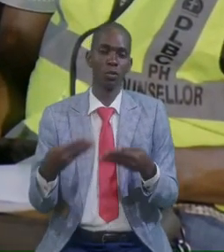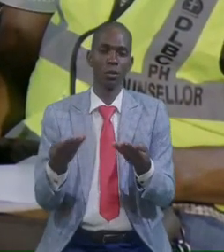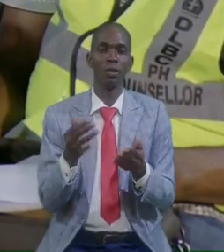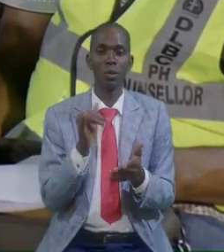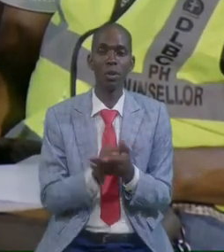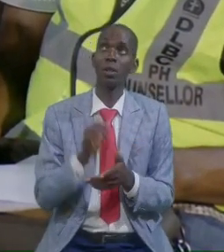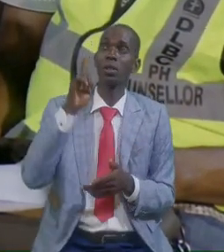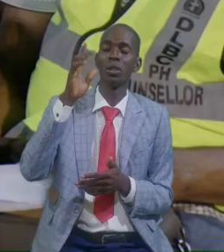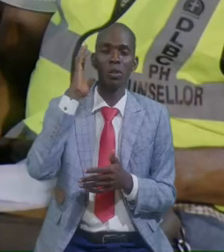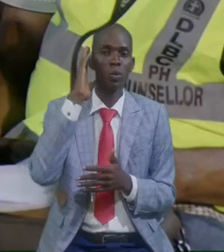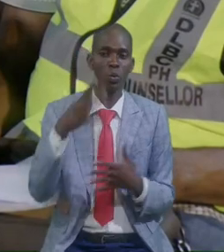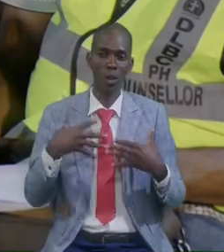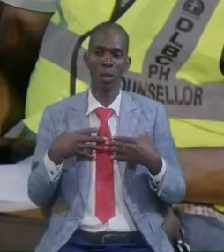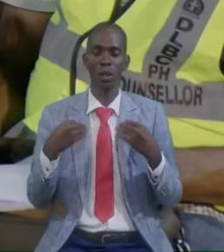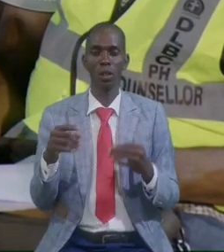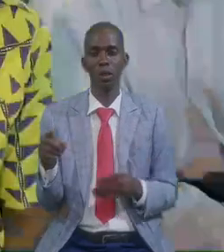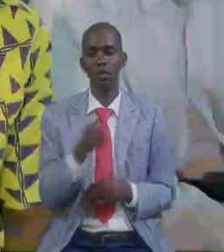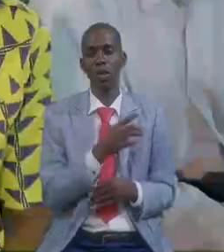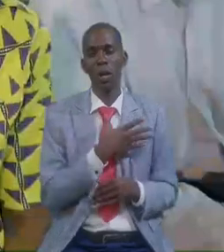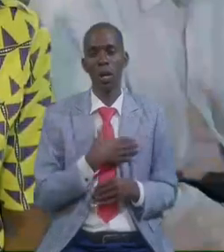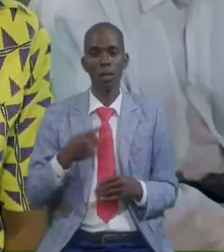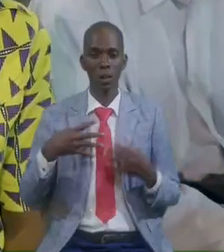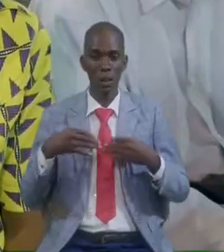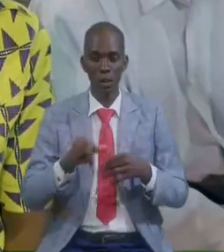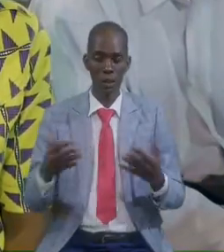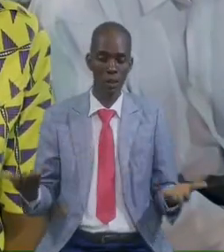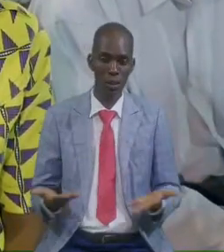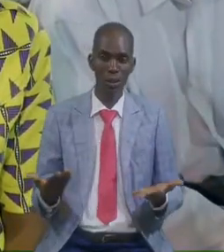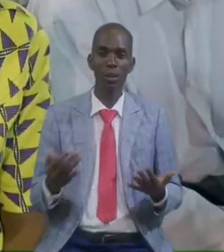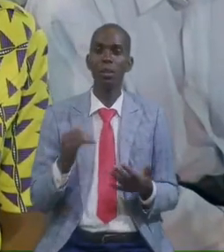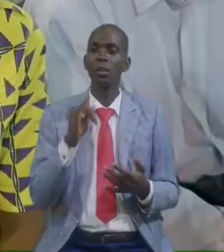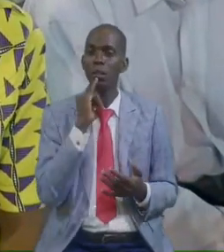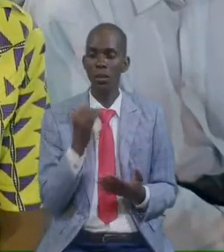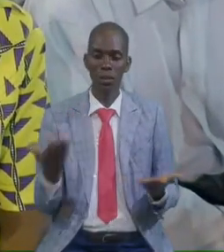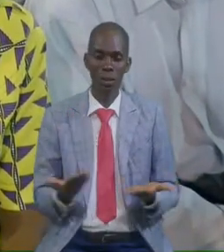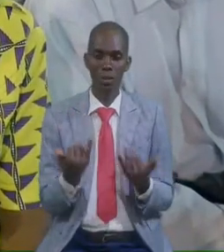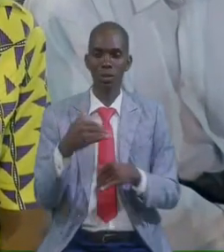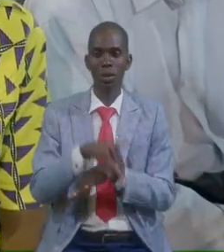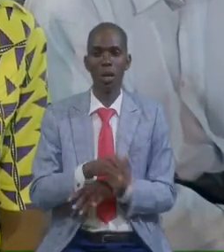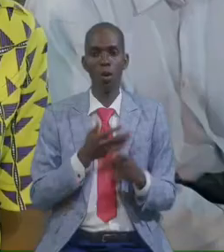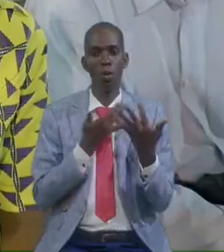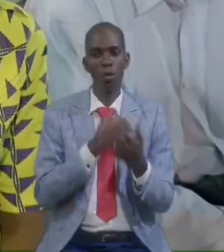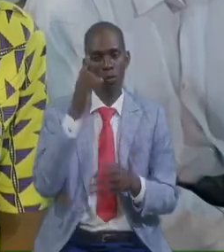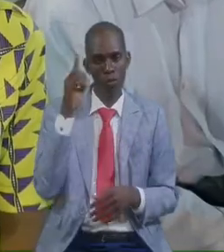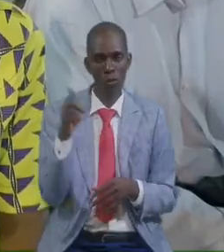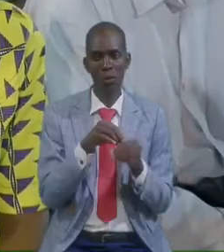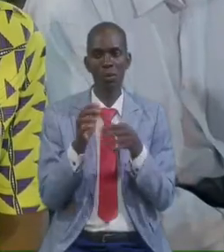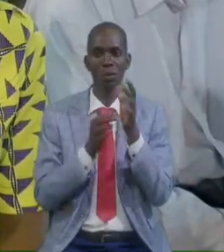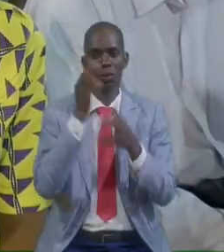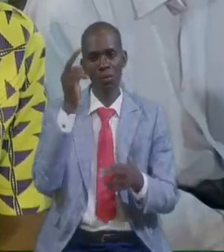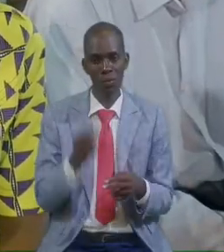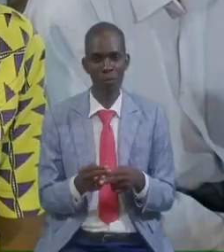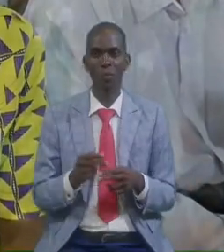you. And the healing here is tonight waiting for you. He will save, he